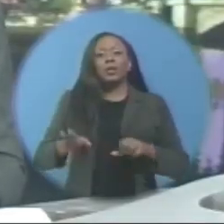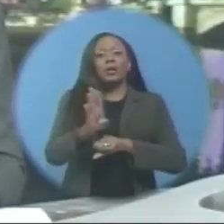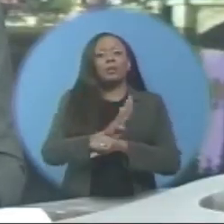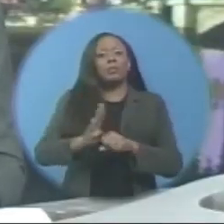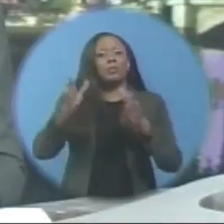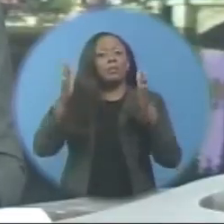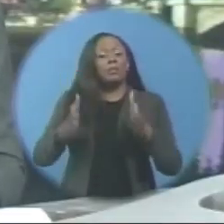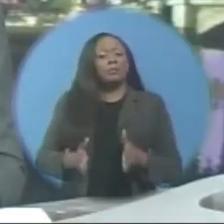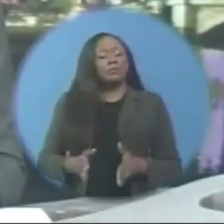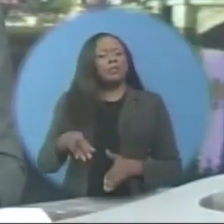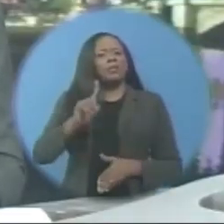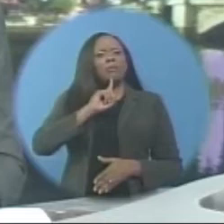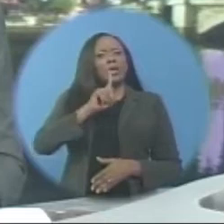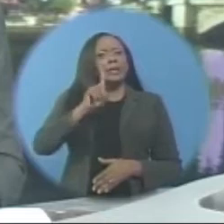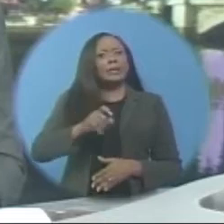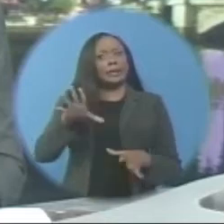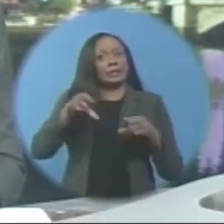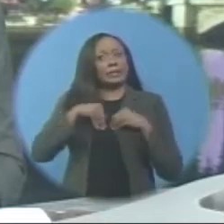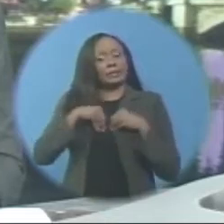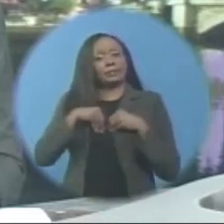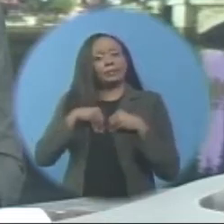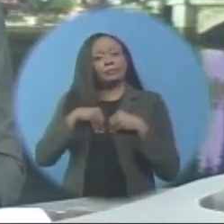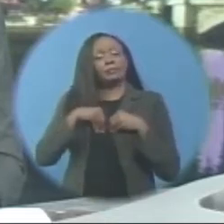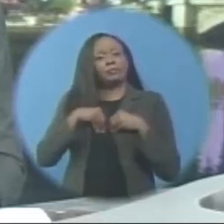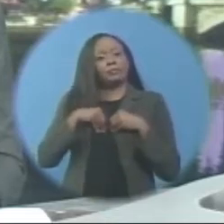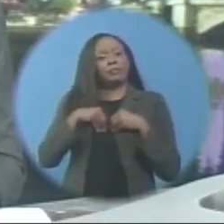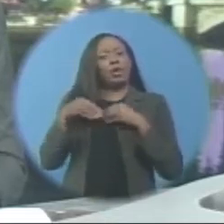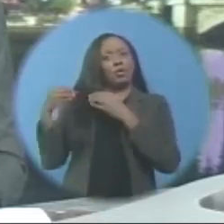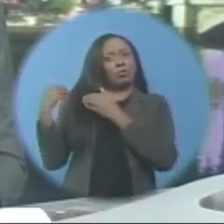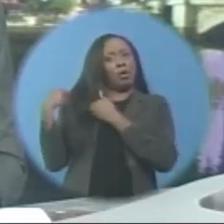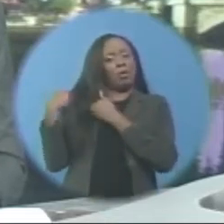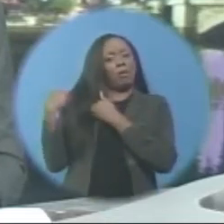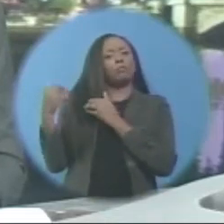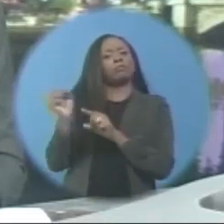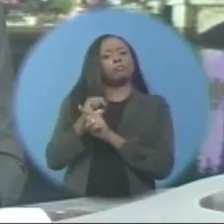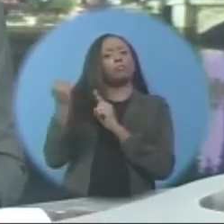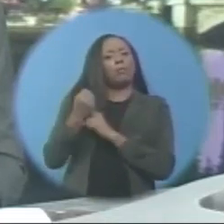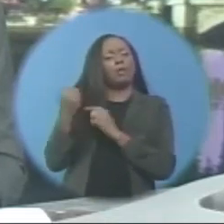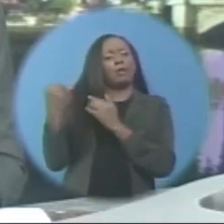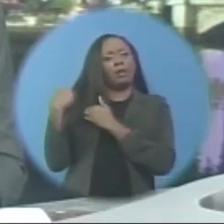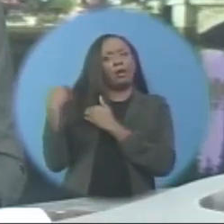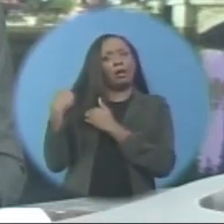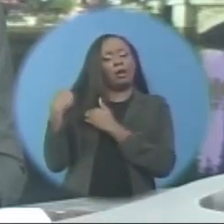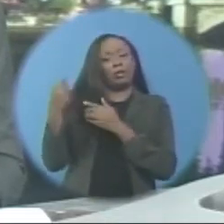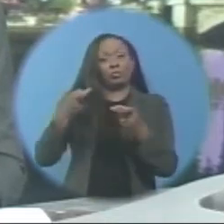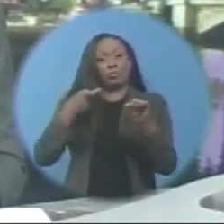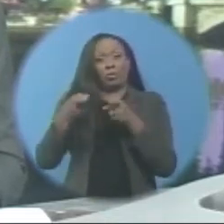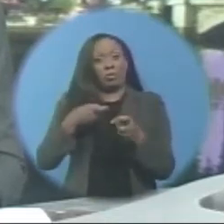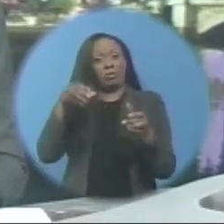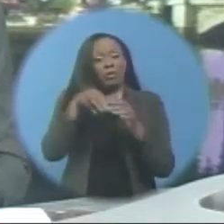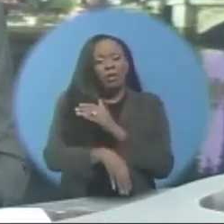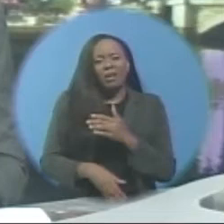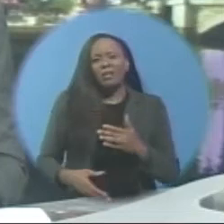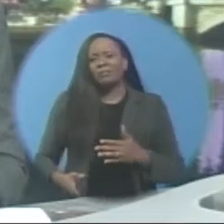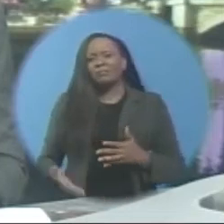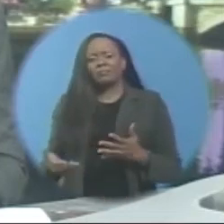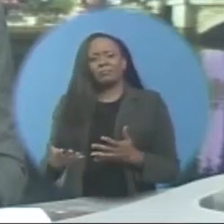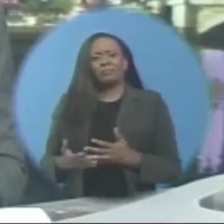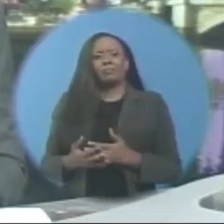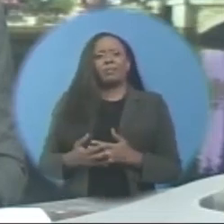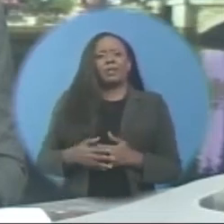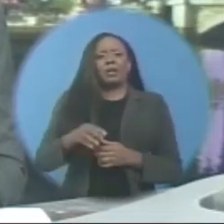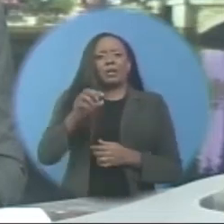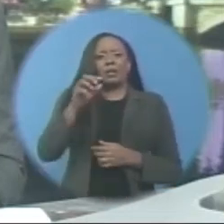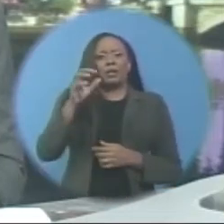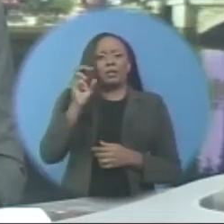Barbadians are being encouraged to accept their social responsibility to fight the upsurge of crime and violence. It's coming from Speaker of the